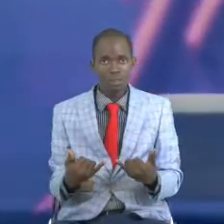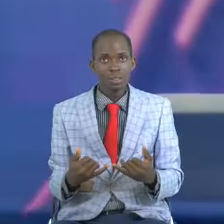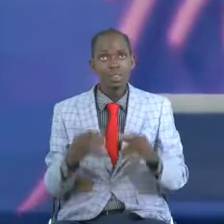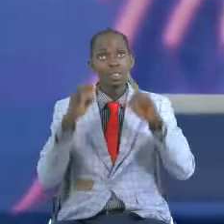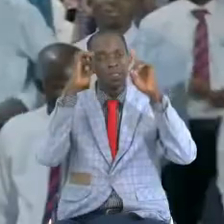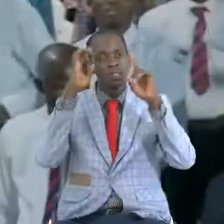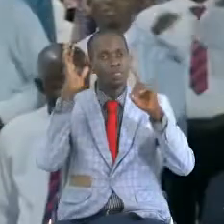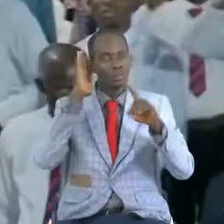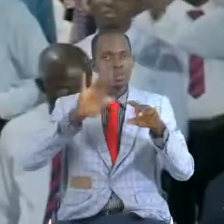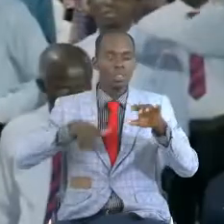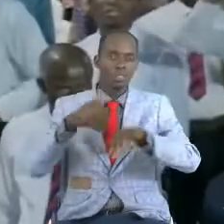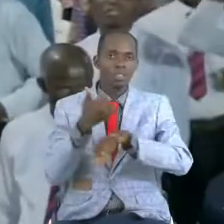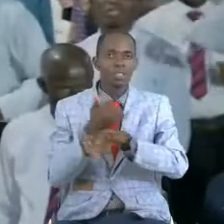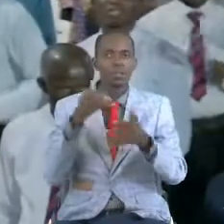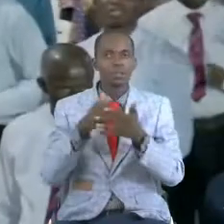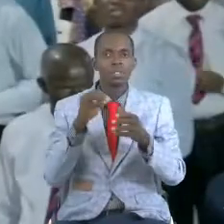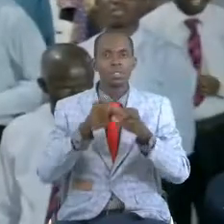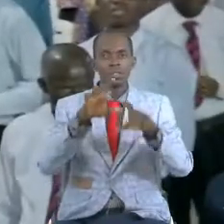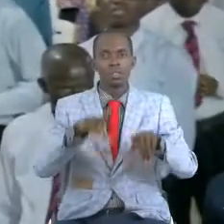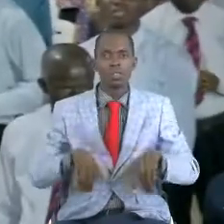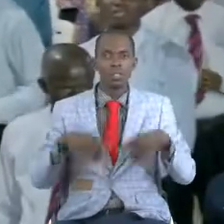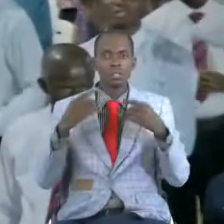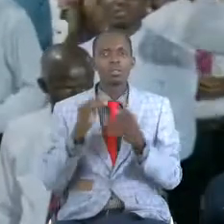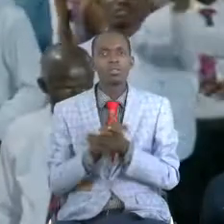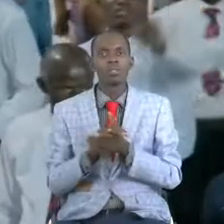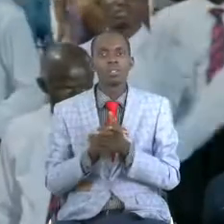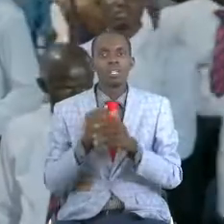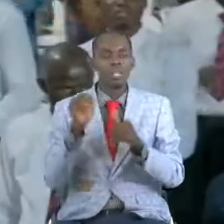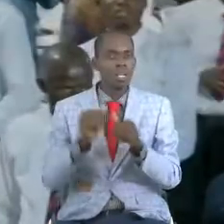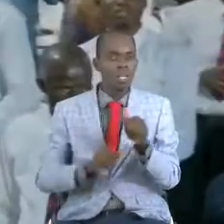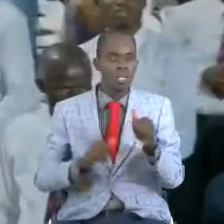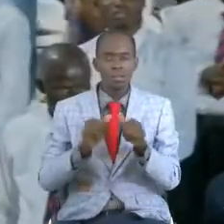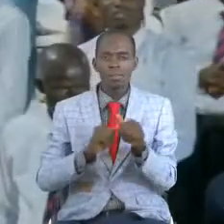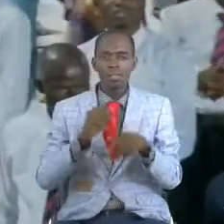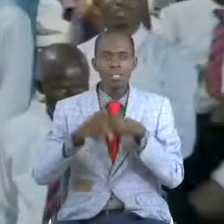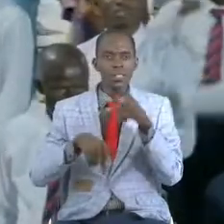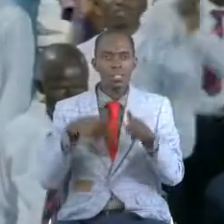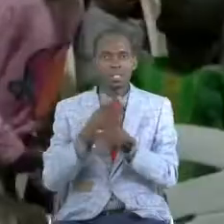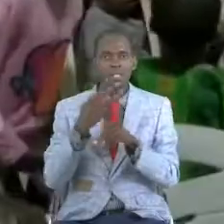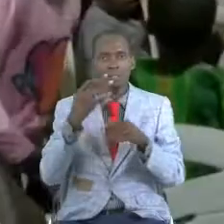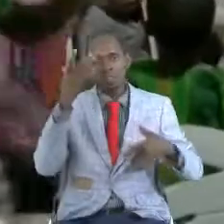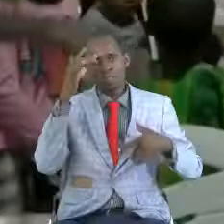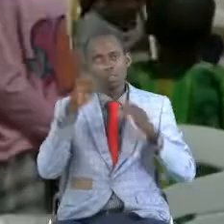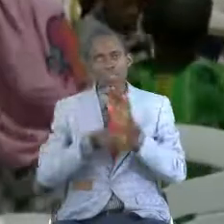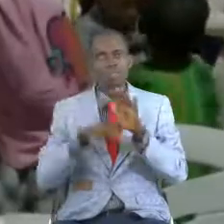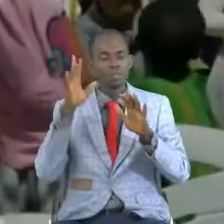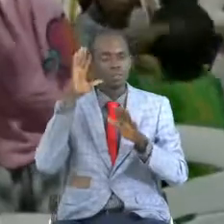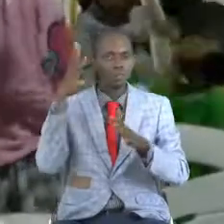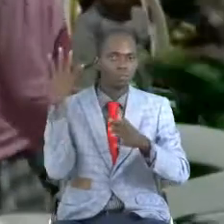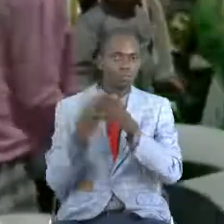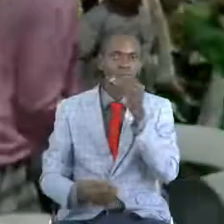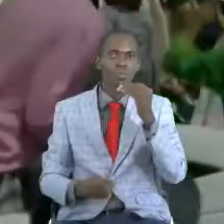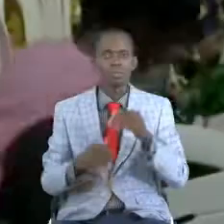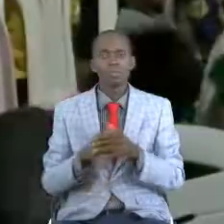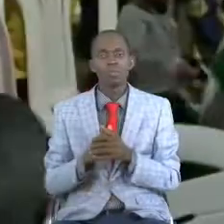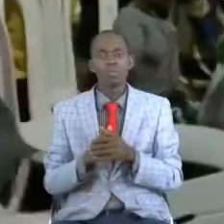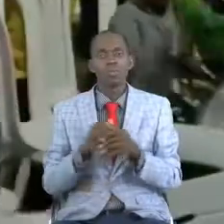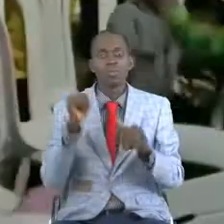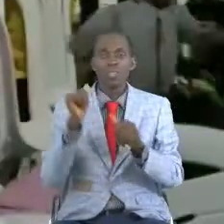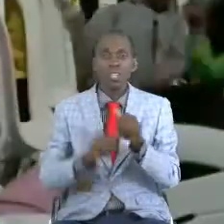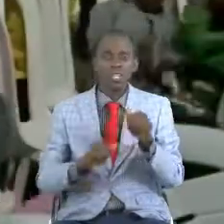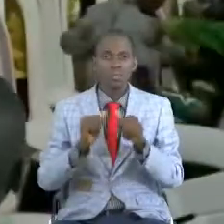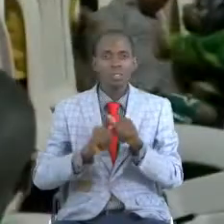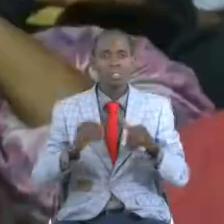your life. Every form of sickness will vanish away. Every disease